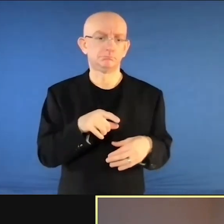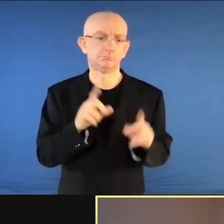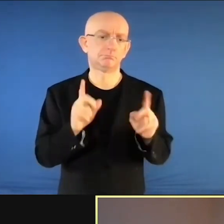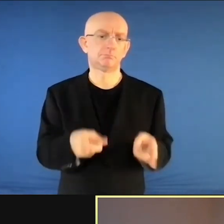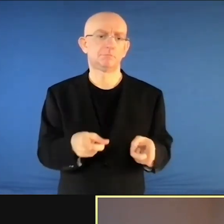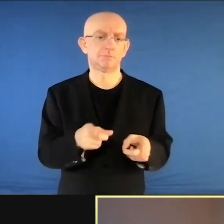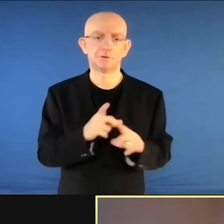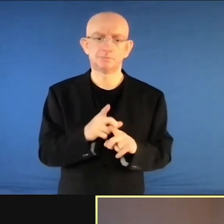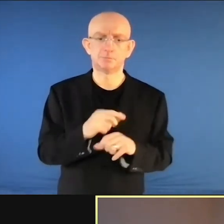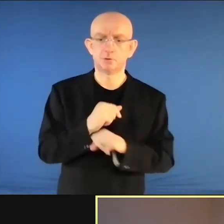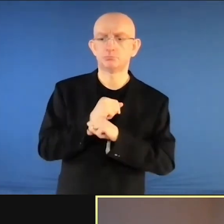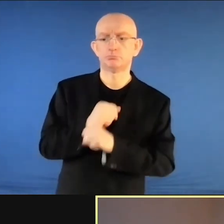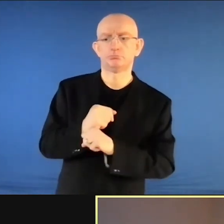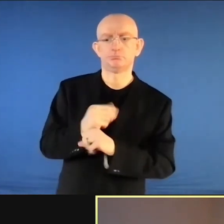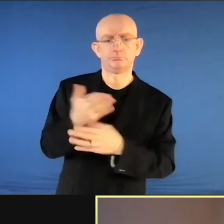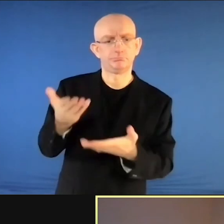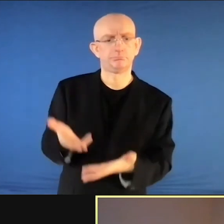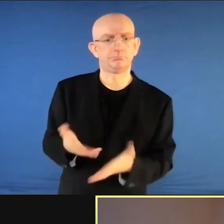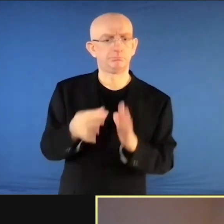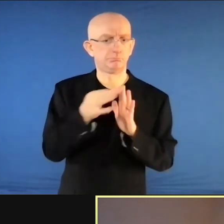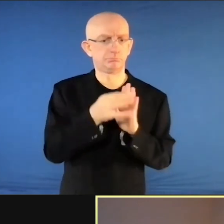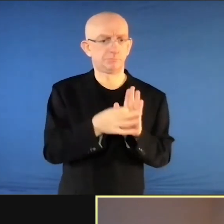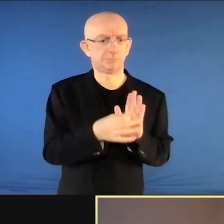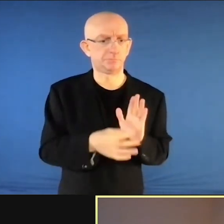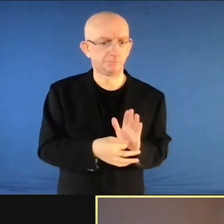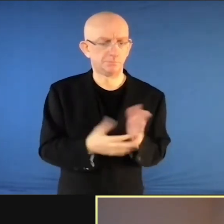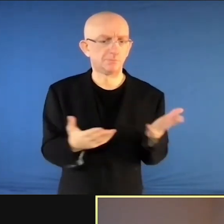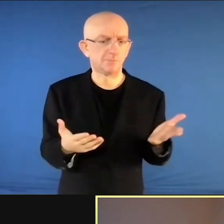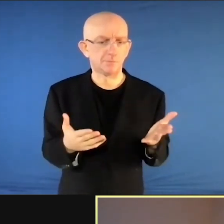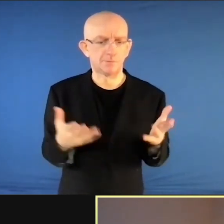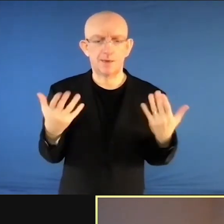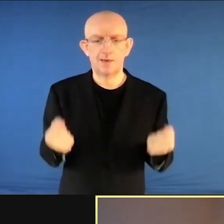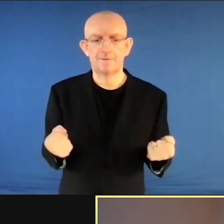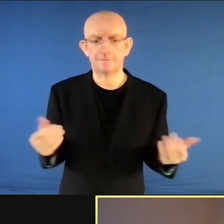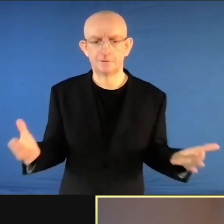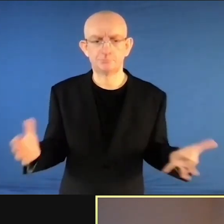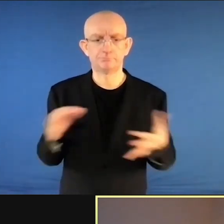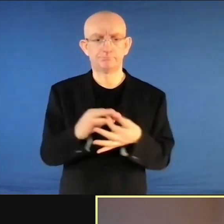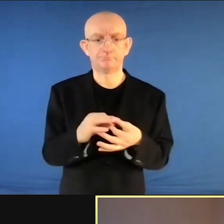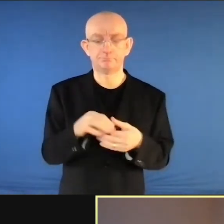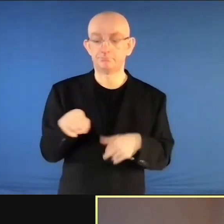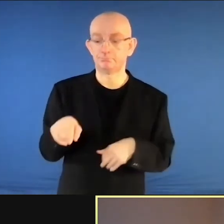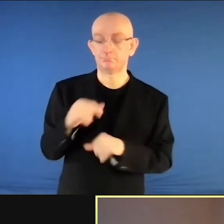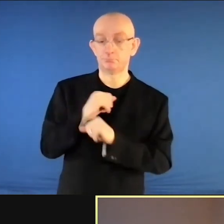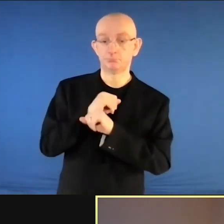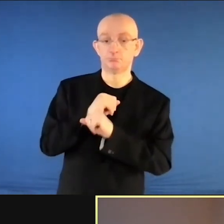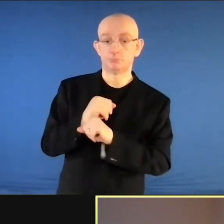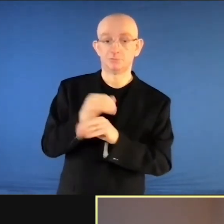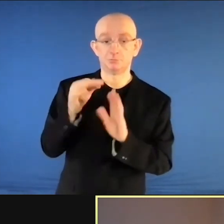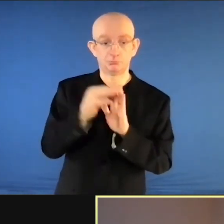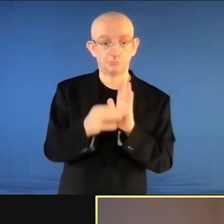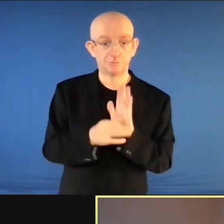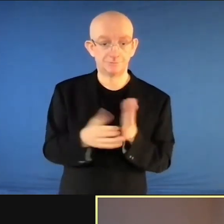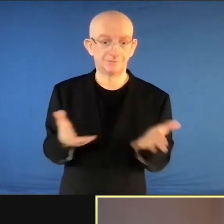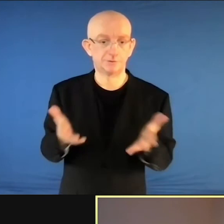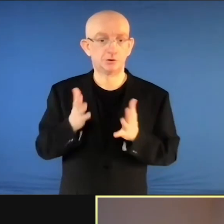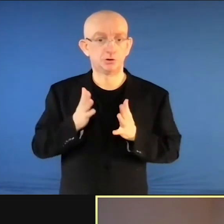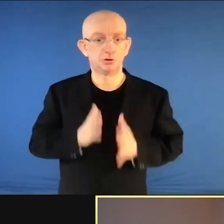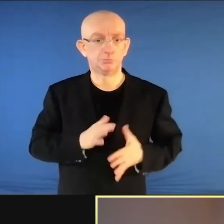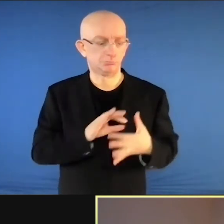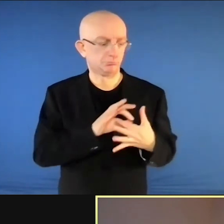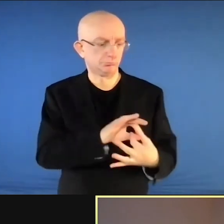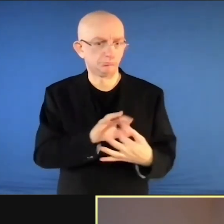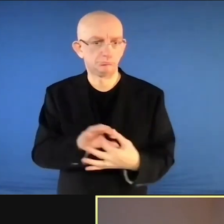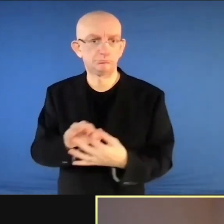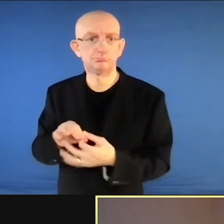protection principles, especially in refugee settings, and the Code of Ethics.